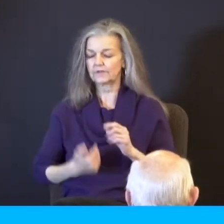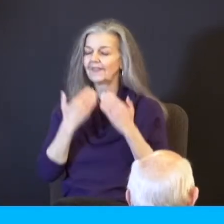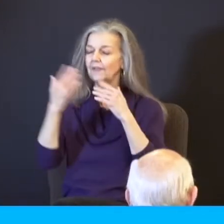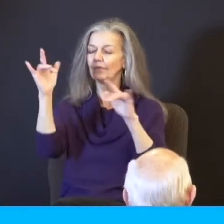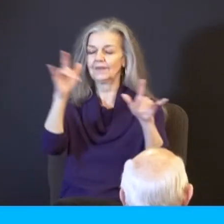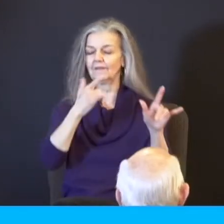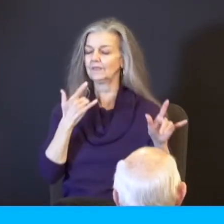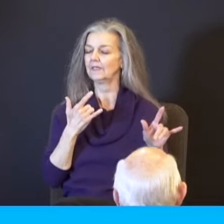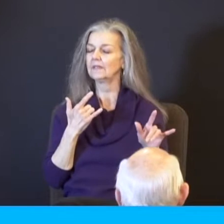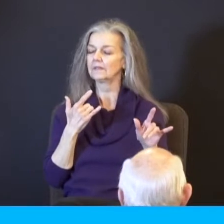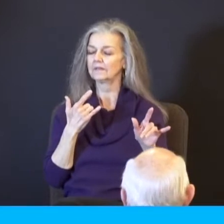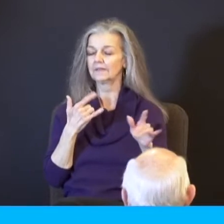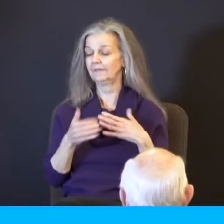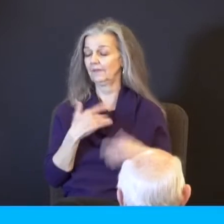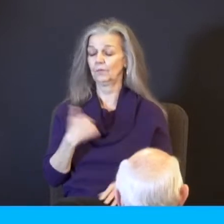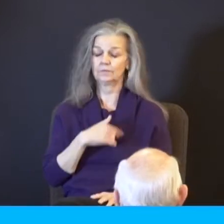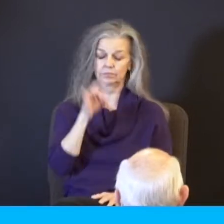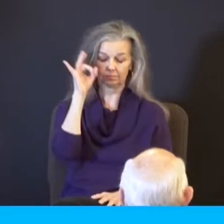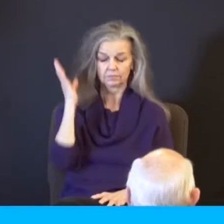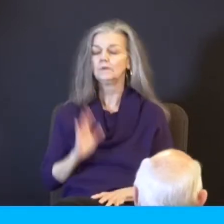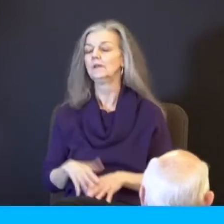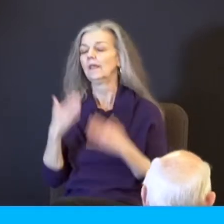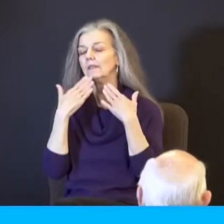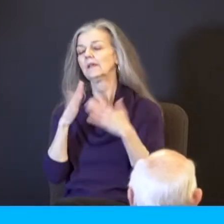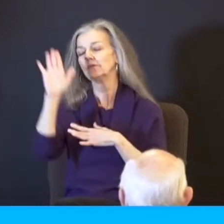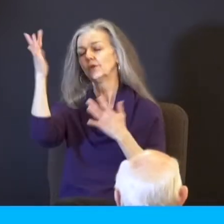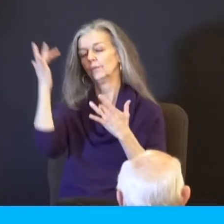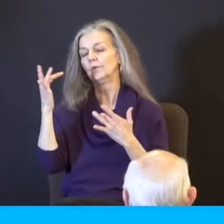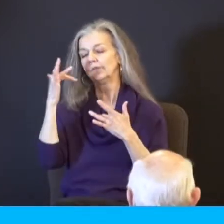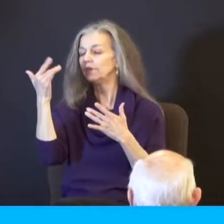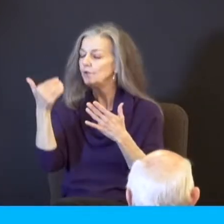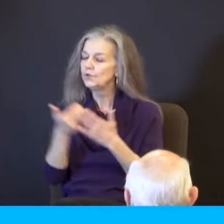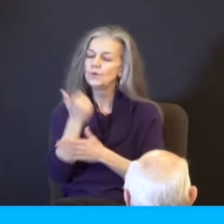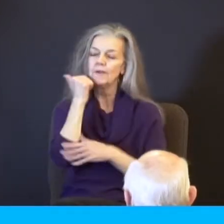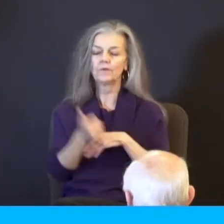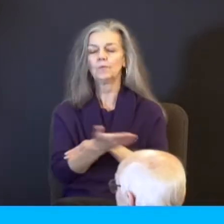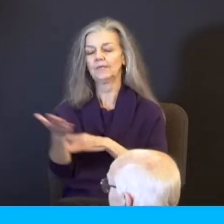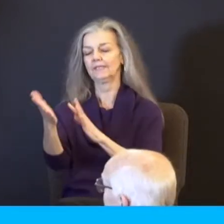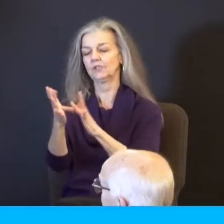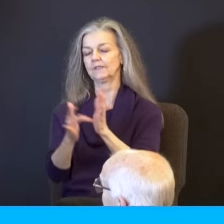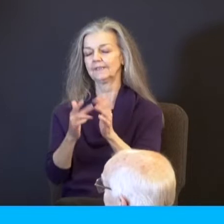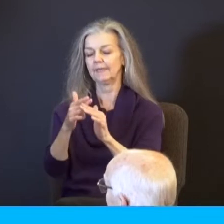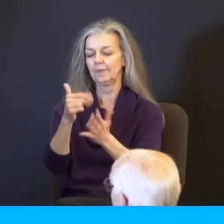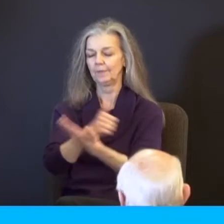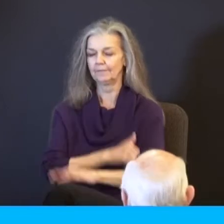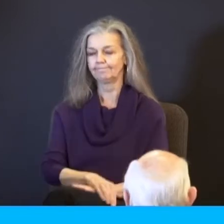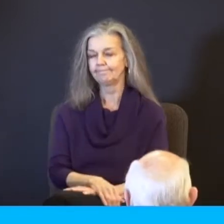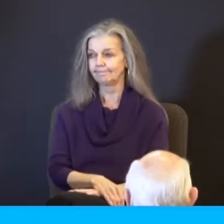us, Lord, in spite of ourselves. Thank you for your mercy that's new every morning. In Jesus' name, amen.